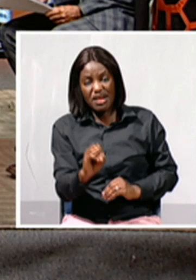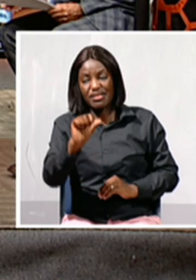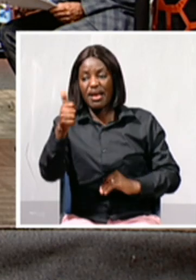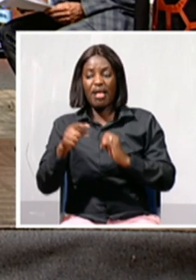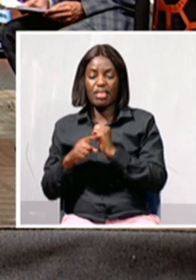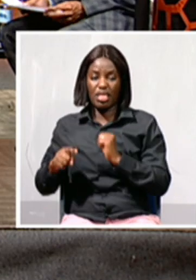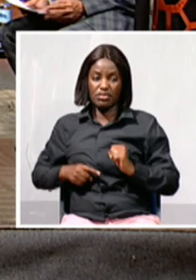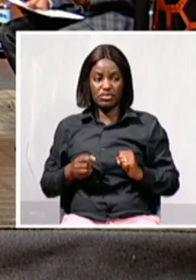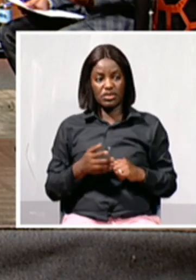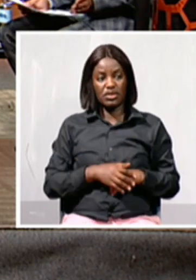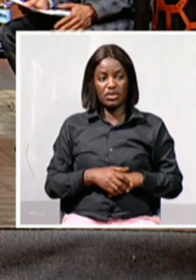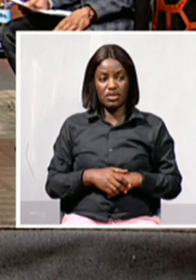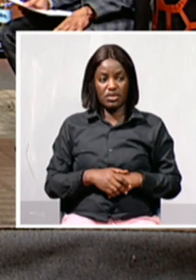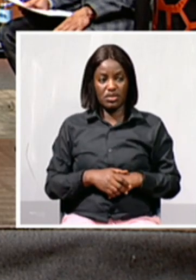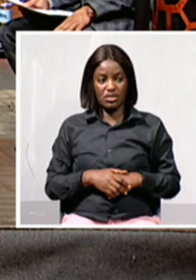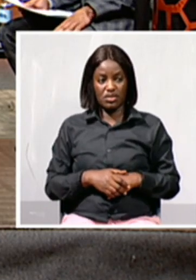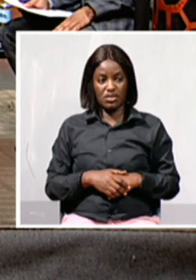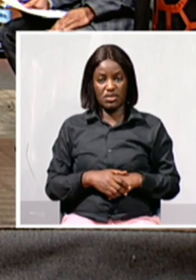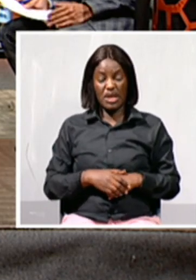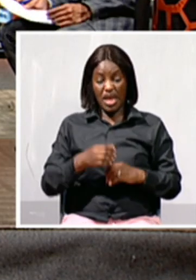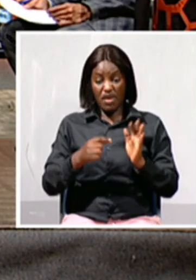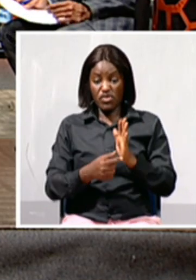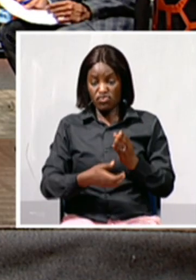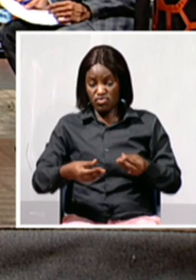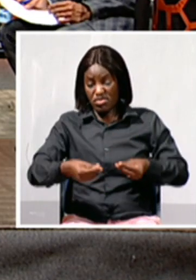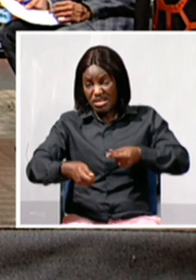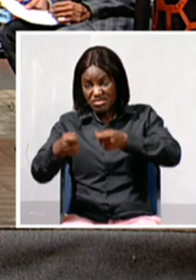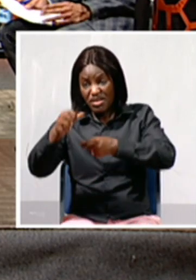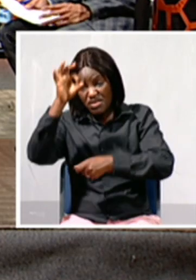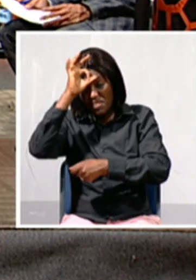I speak? Yes. Have you presented this to the Namibian police, Arno?